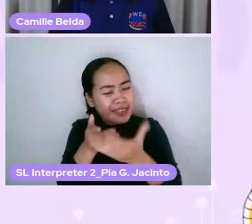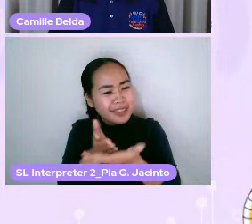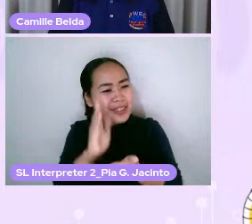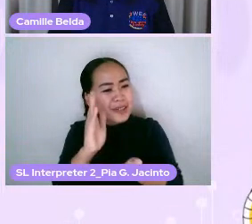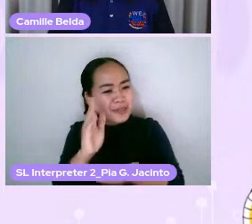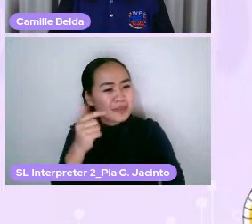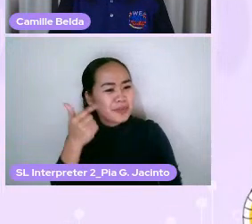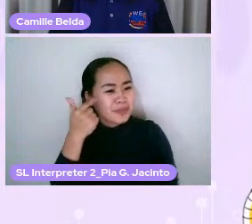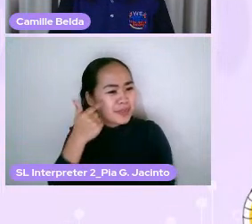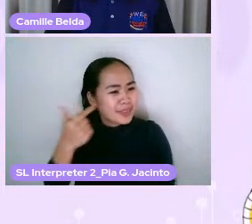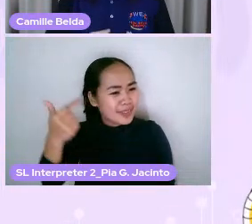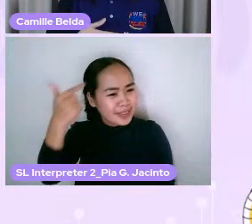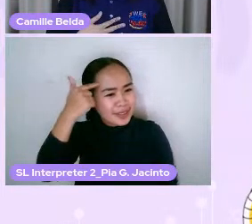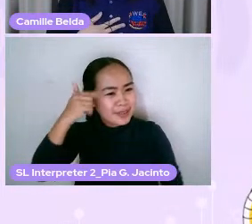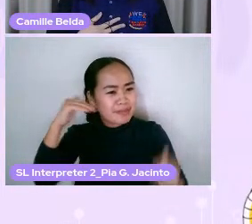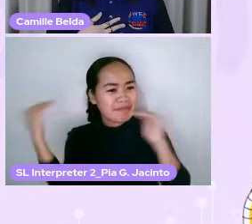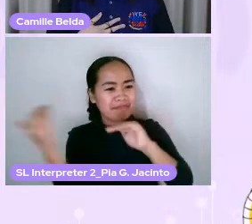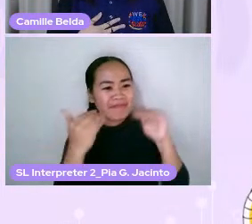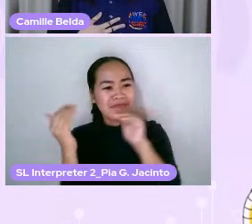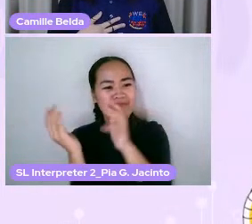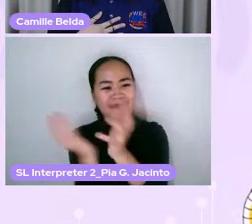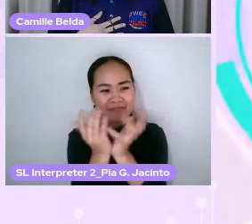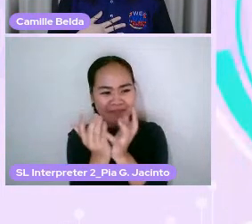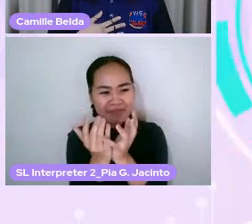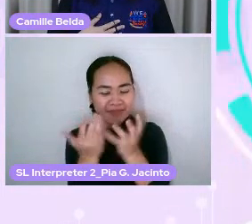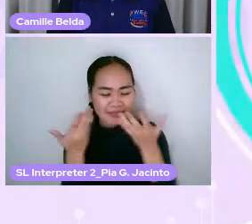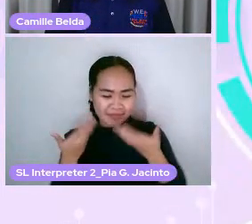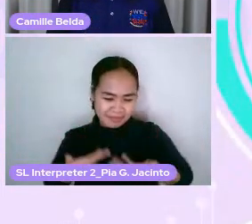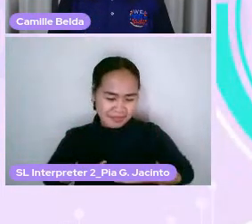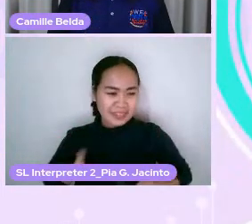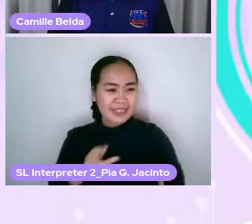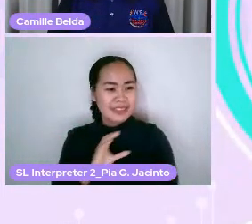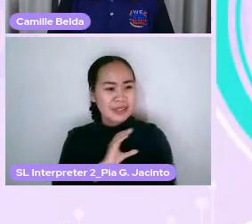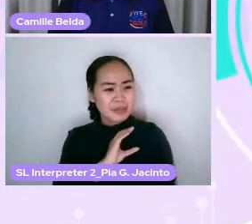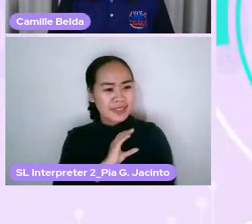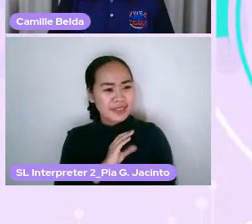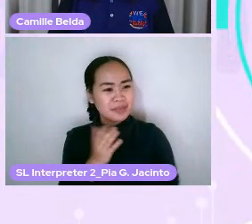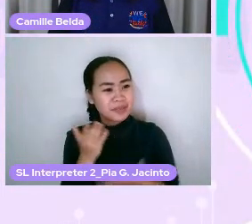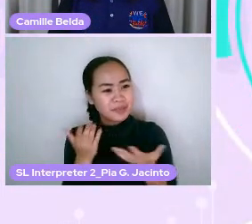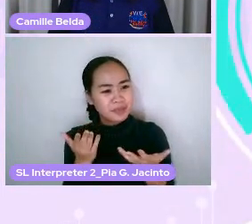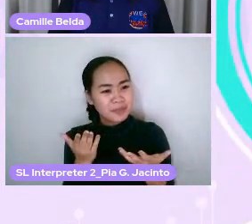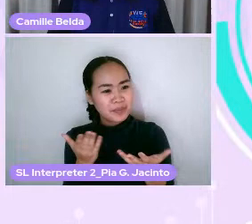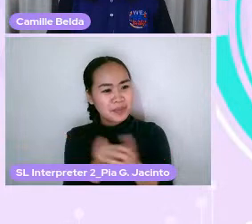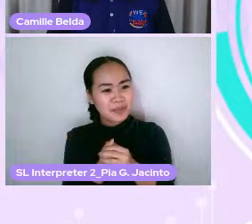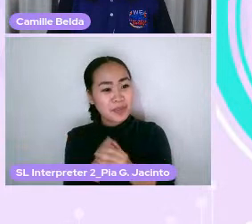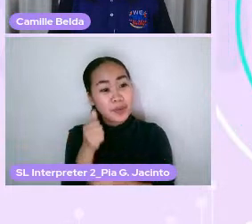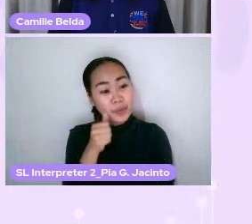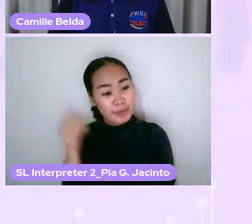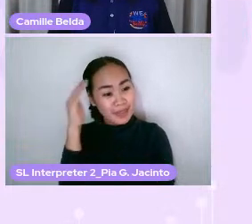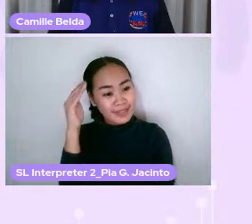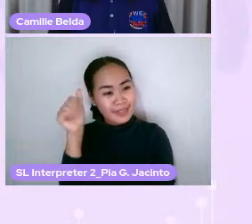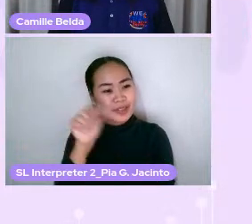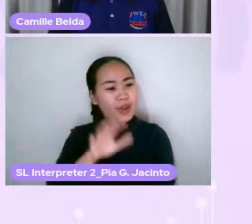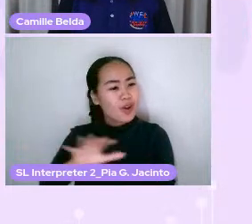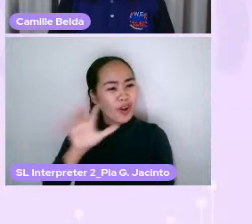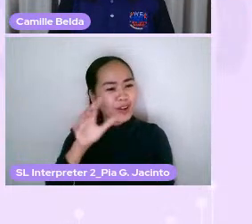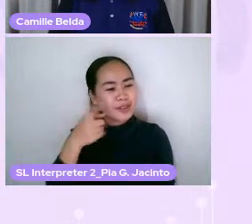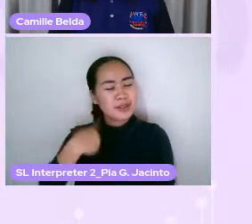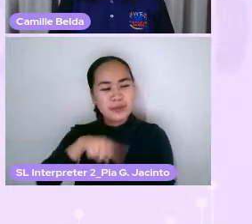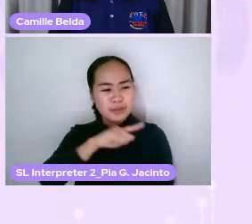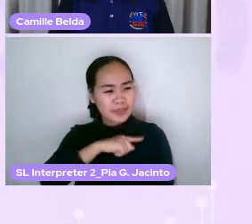community. Muli, ako po si Camille Belda. Women and everyone, we are